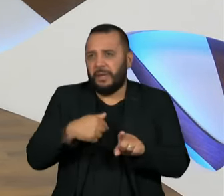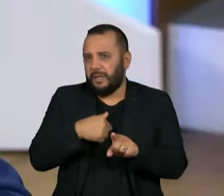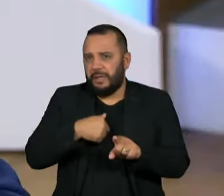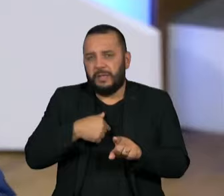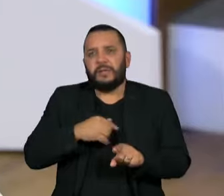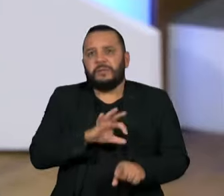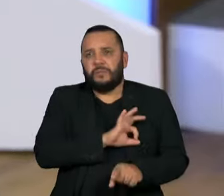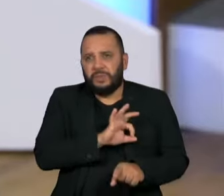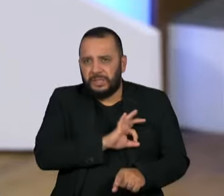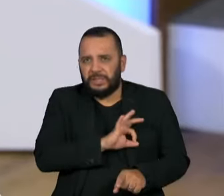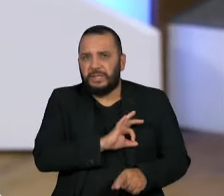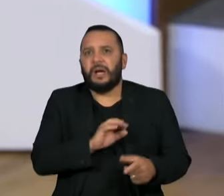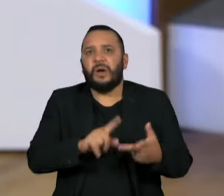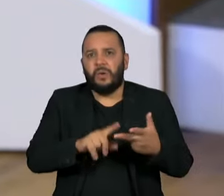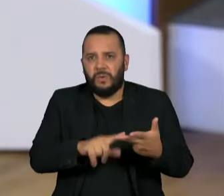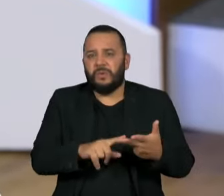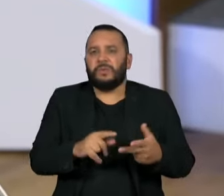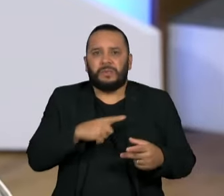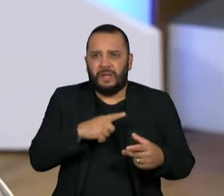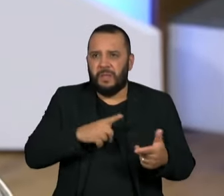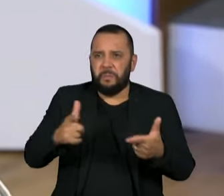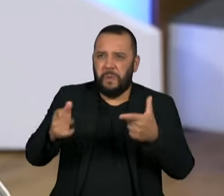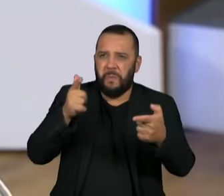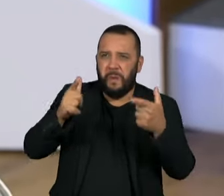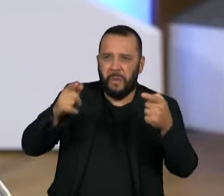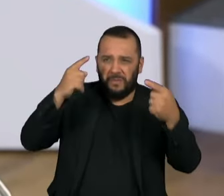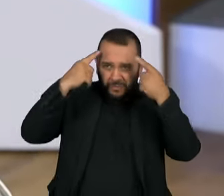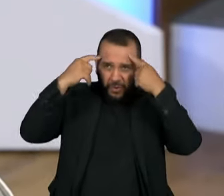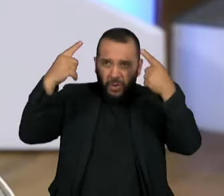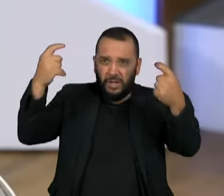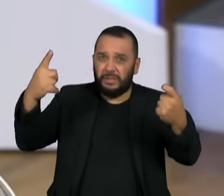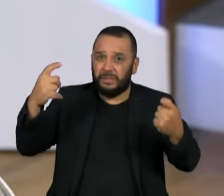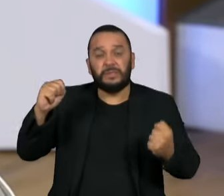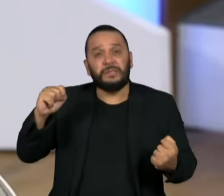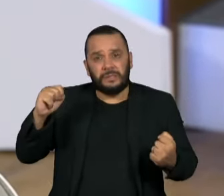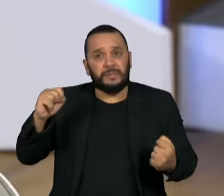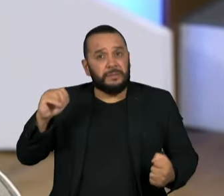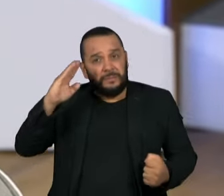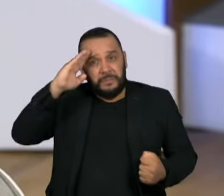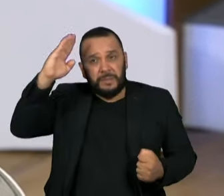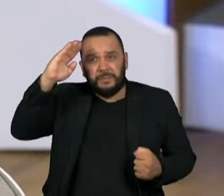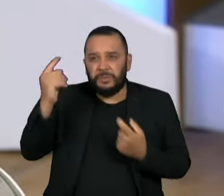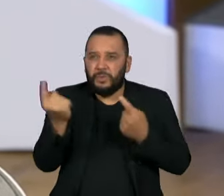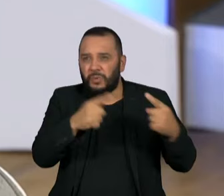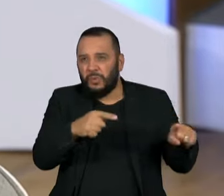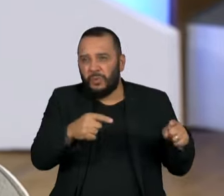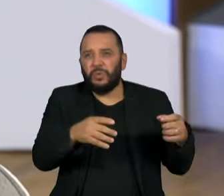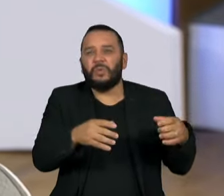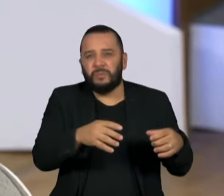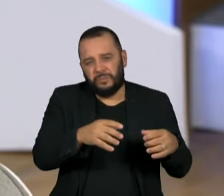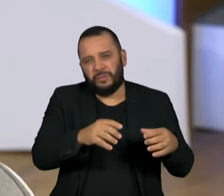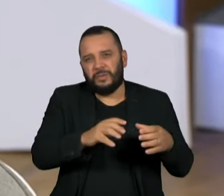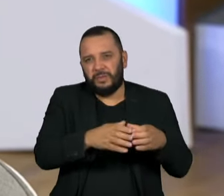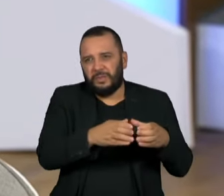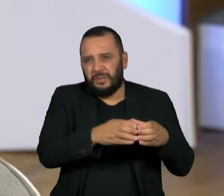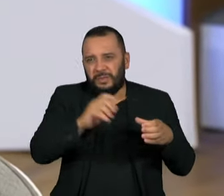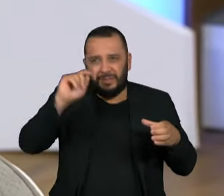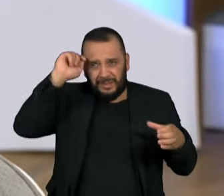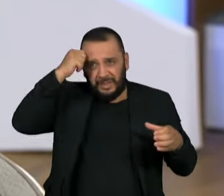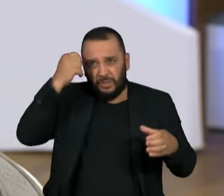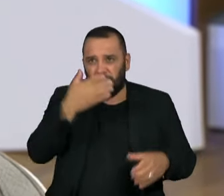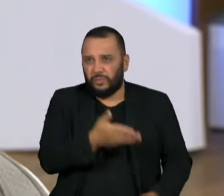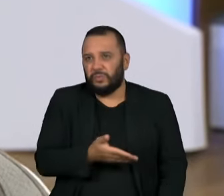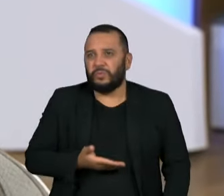uniform, are perpetrating violence, especially against minority communities and